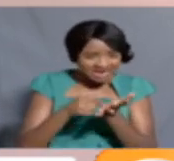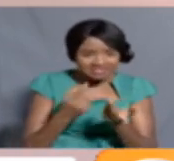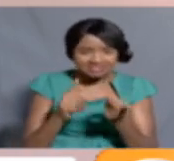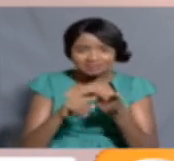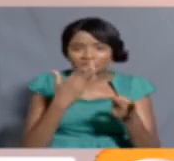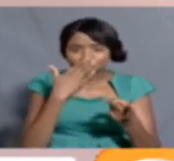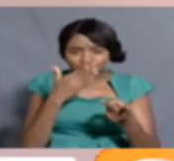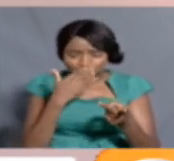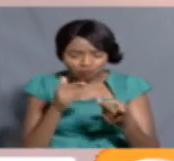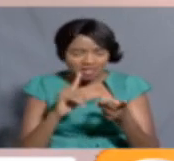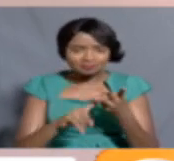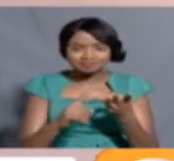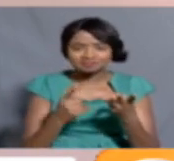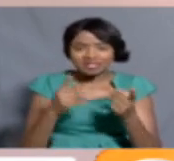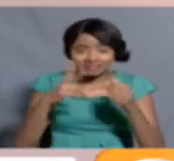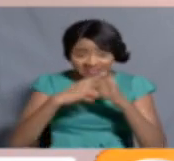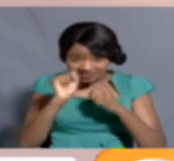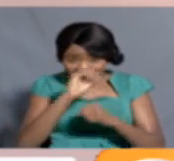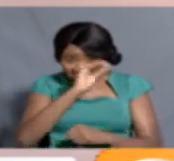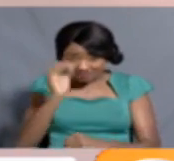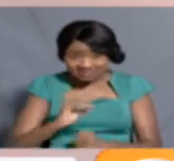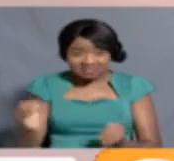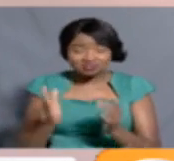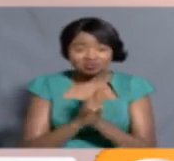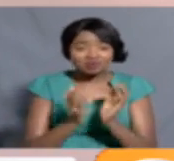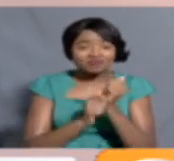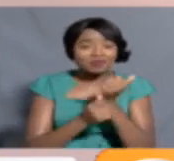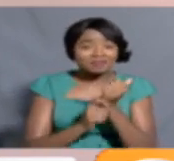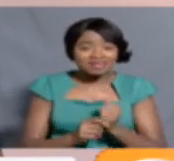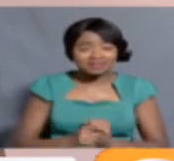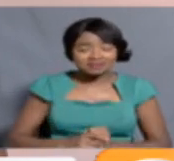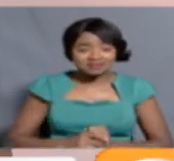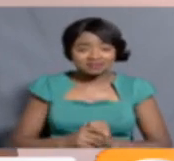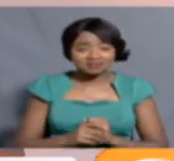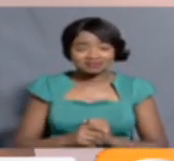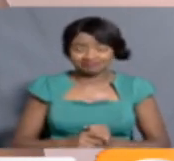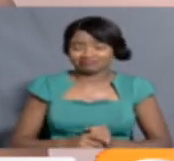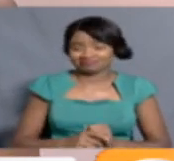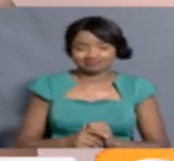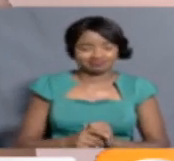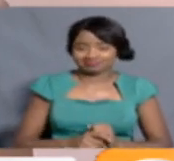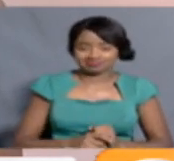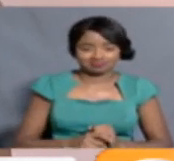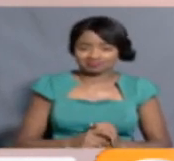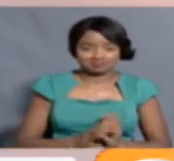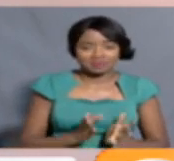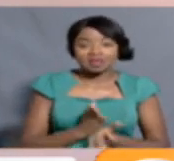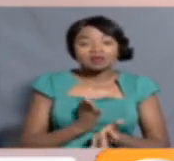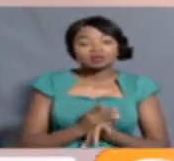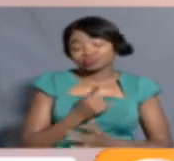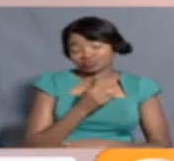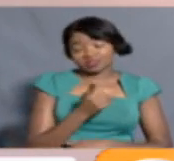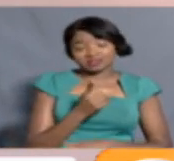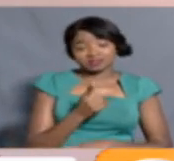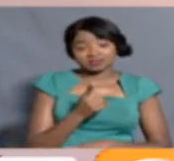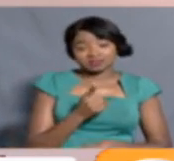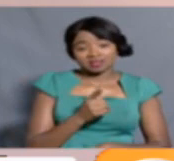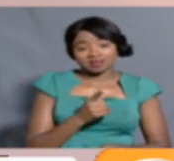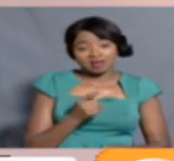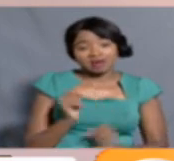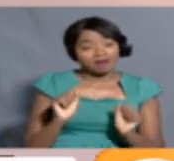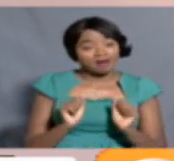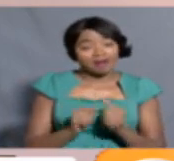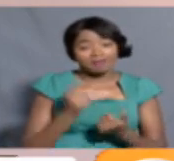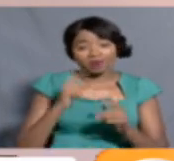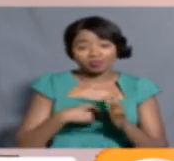use, 75% of the wheat that we consume. That, I mean, this, and obviously what happens with the